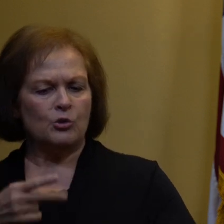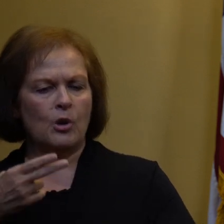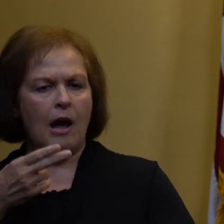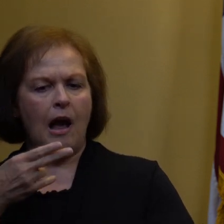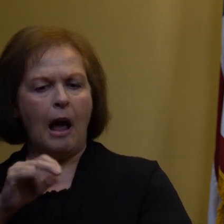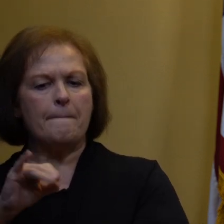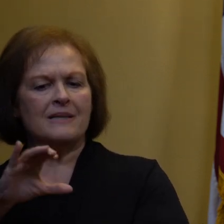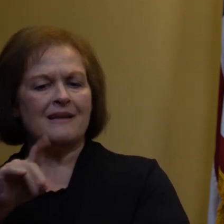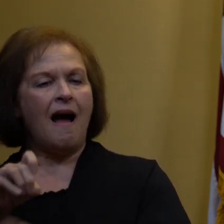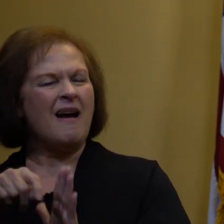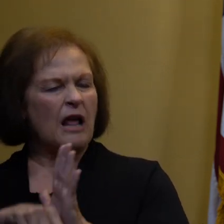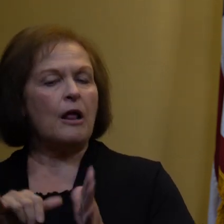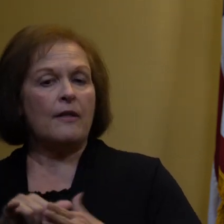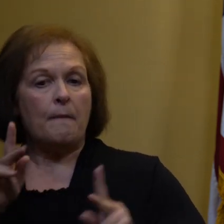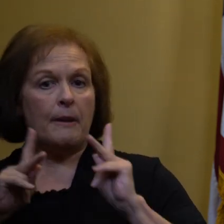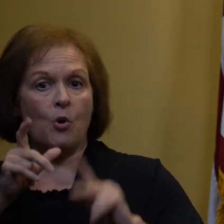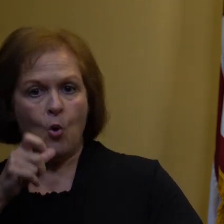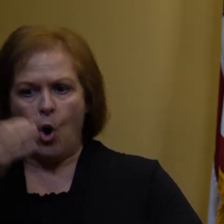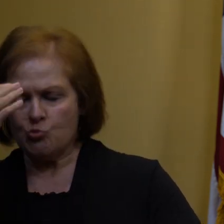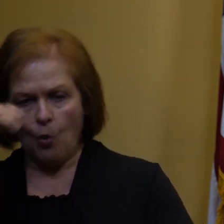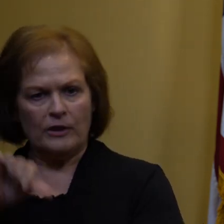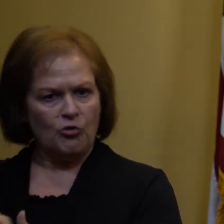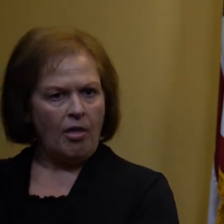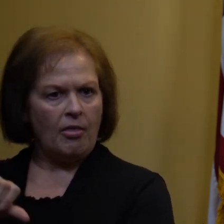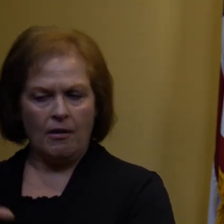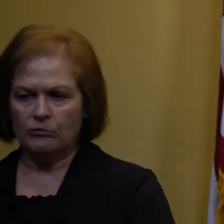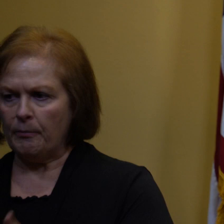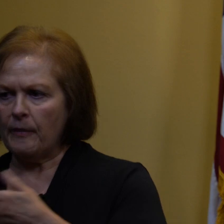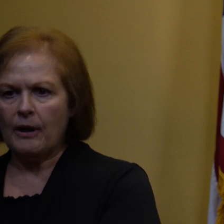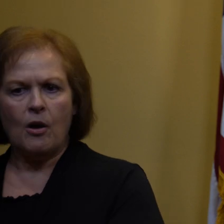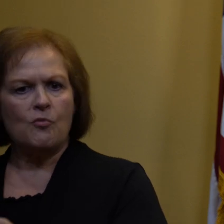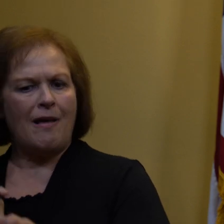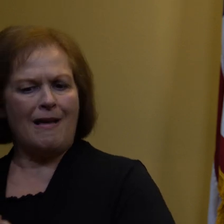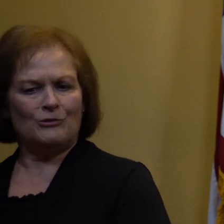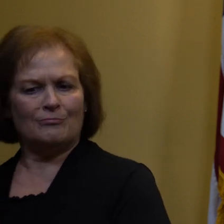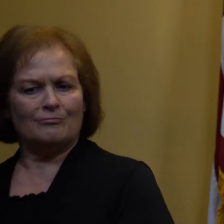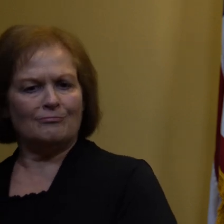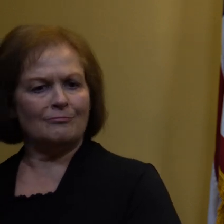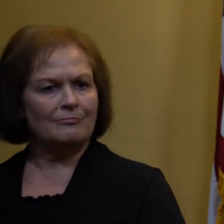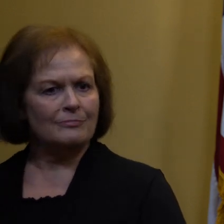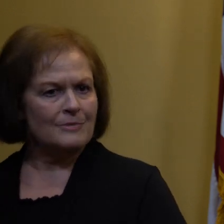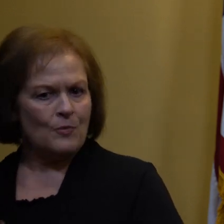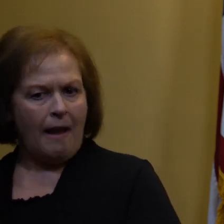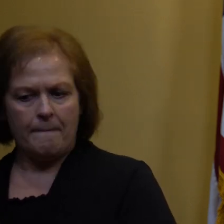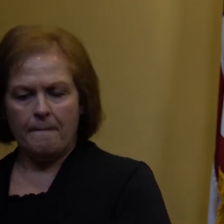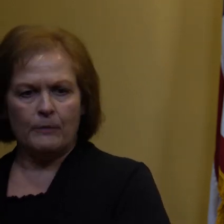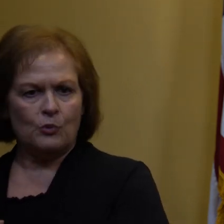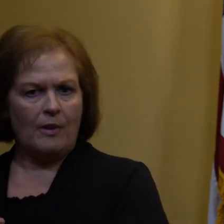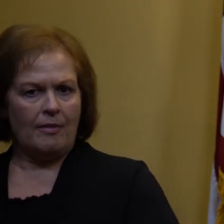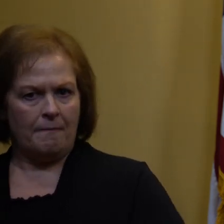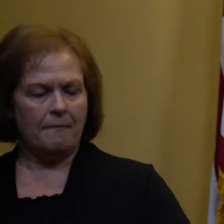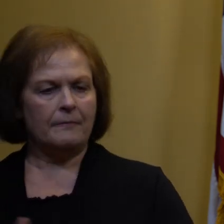in our city. Again, people who know people, relationships are just what's going on throughout